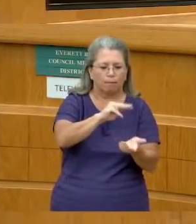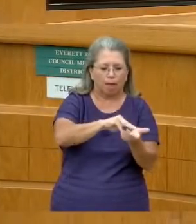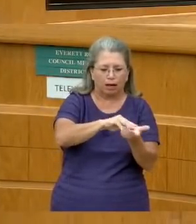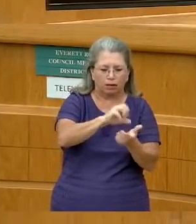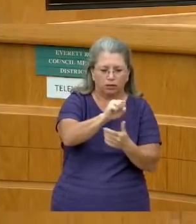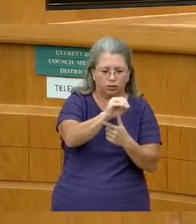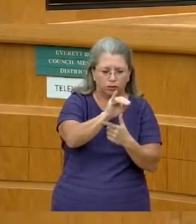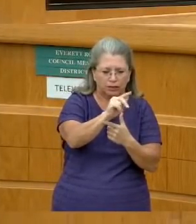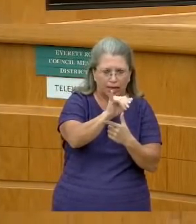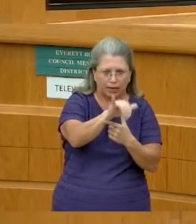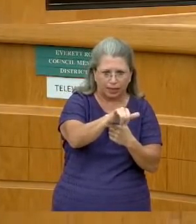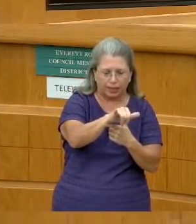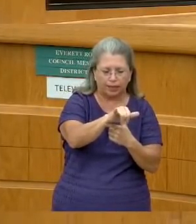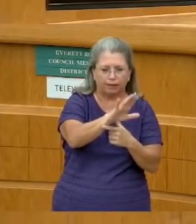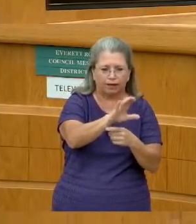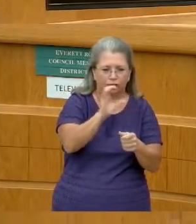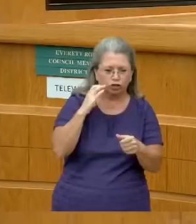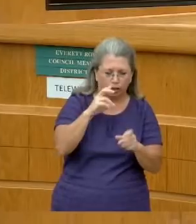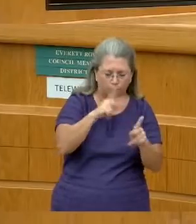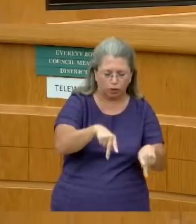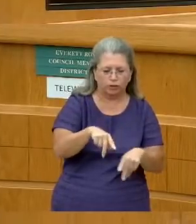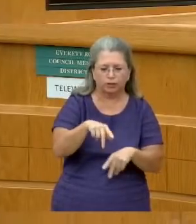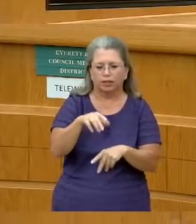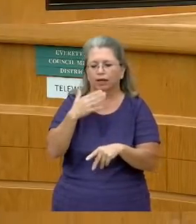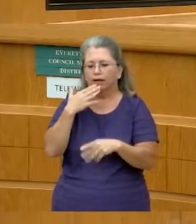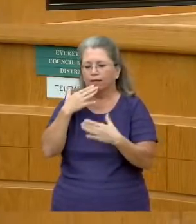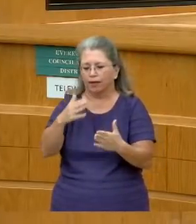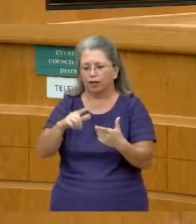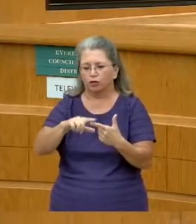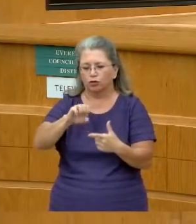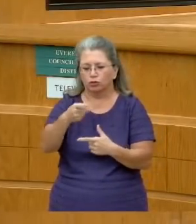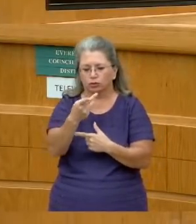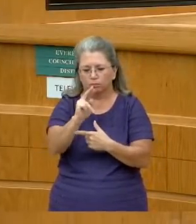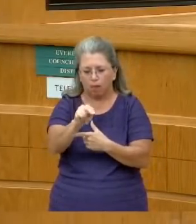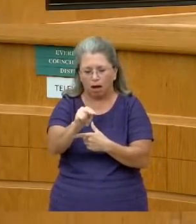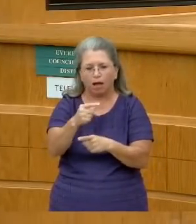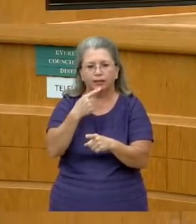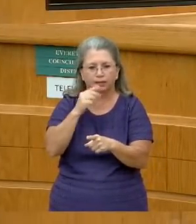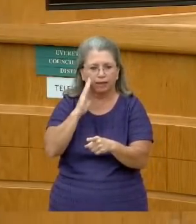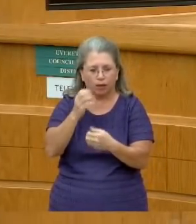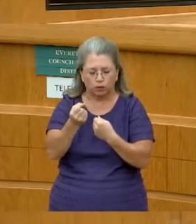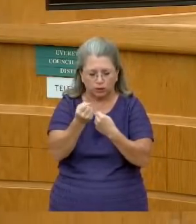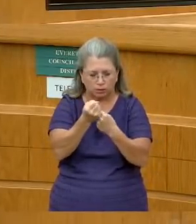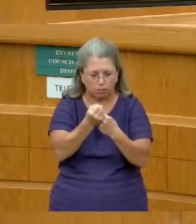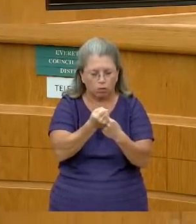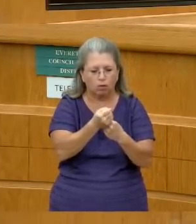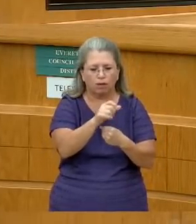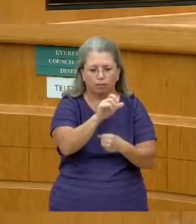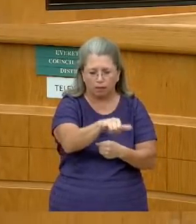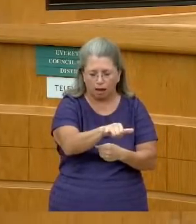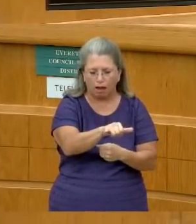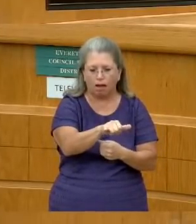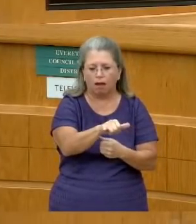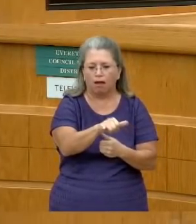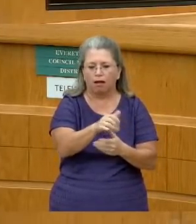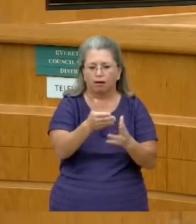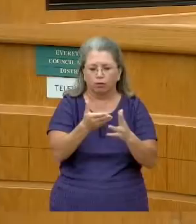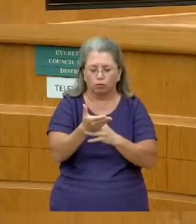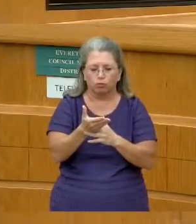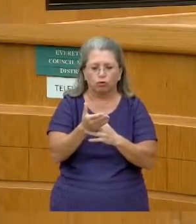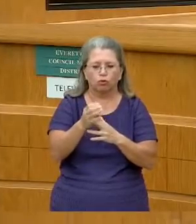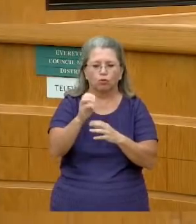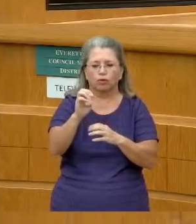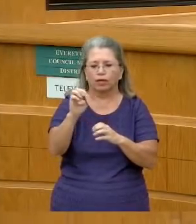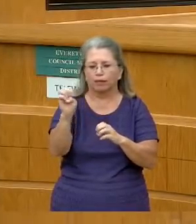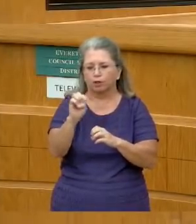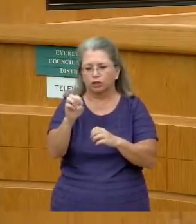incoming chair. Thank you to Krista Spahn, who said today that they would support this effort initiative. Through emergency management at